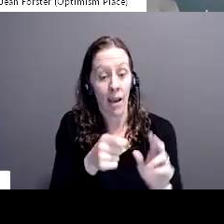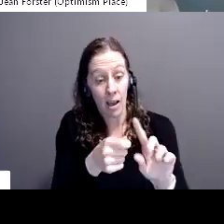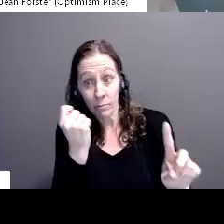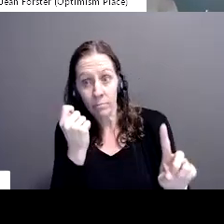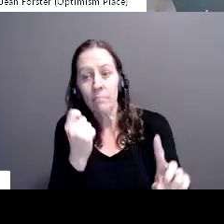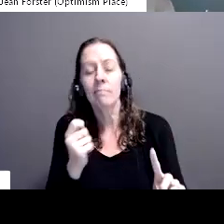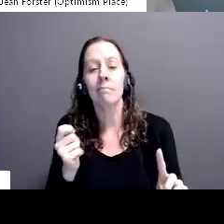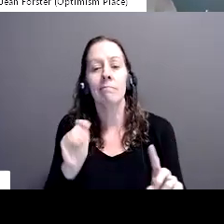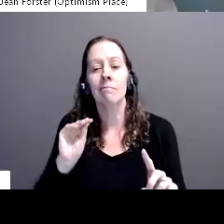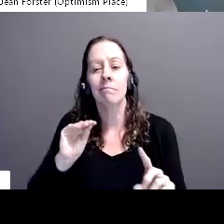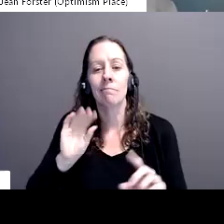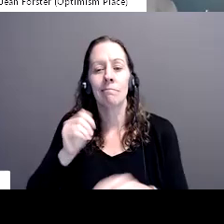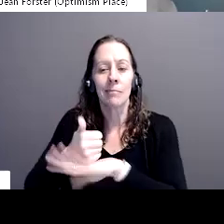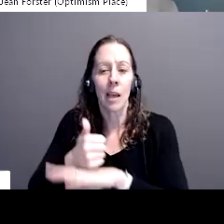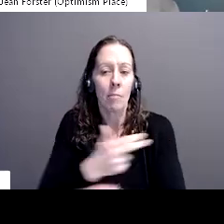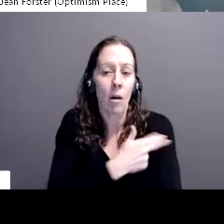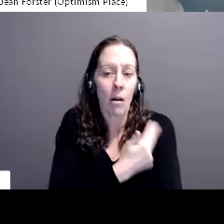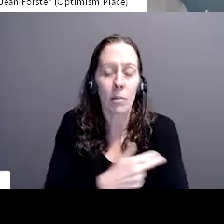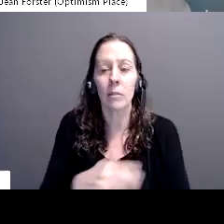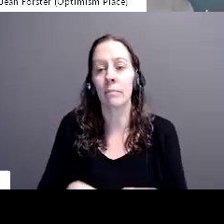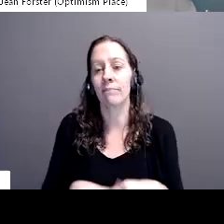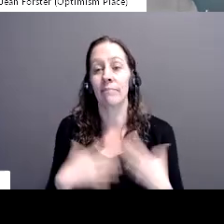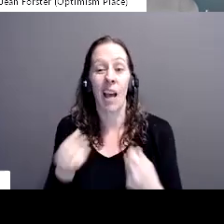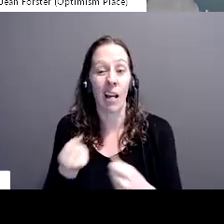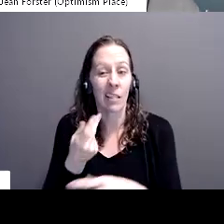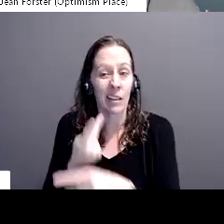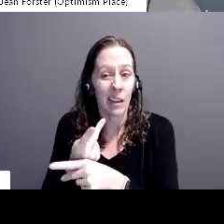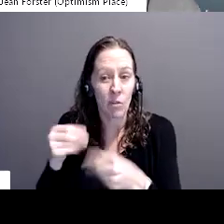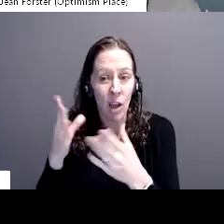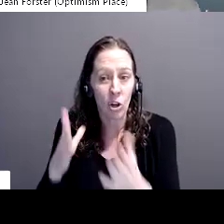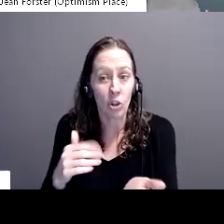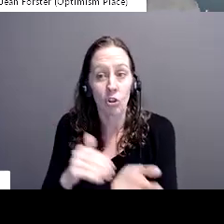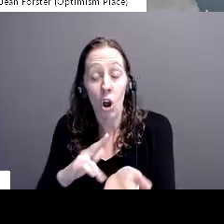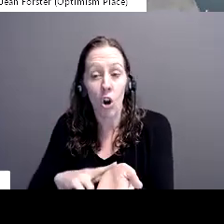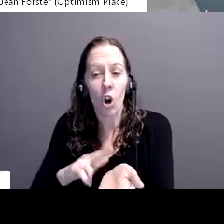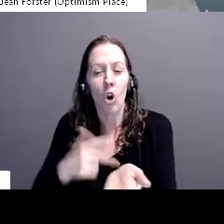healthcare providers, particularly targeting places where women will be alone.